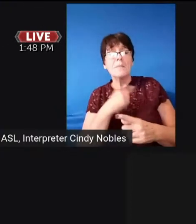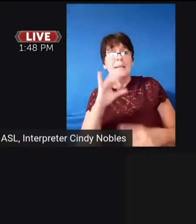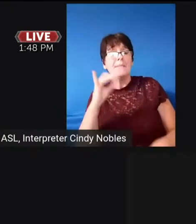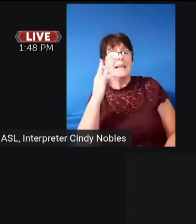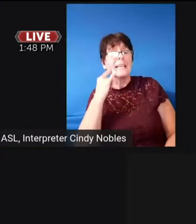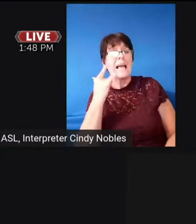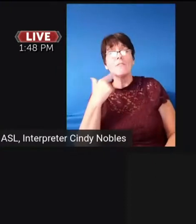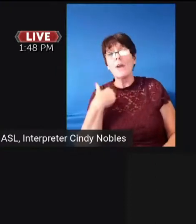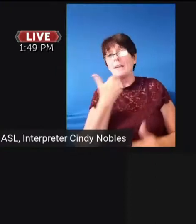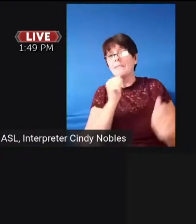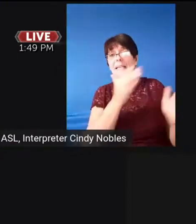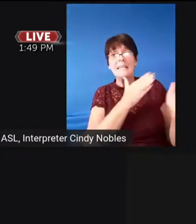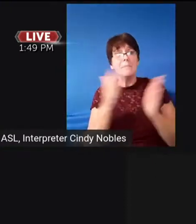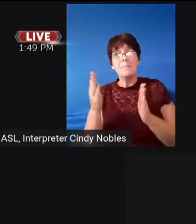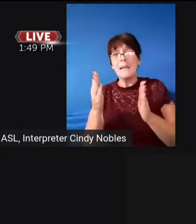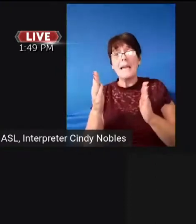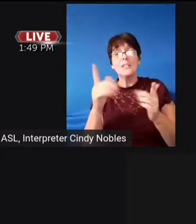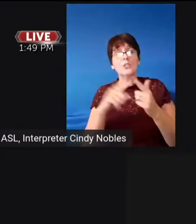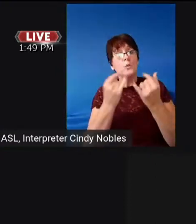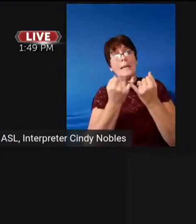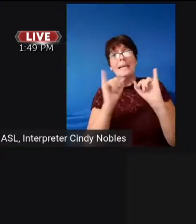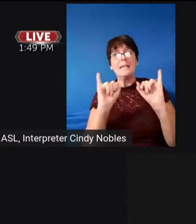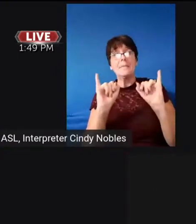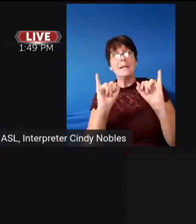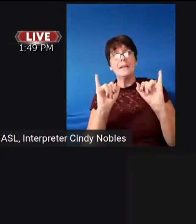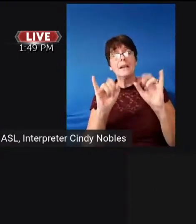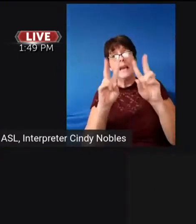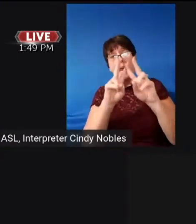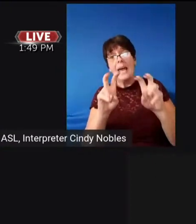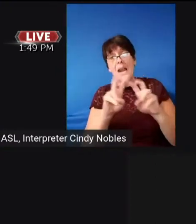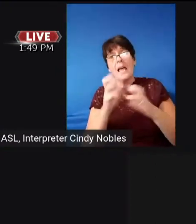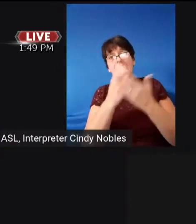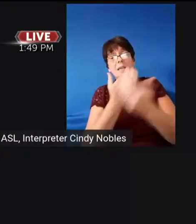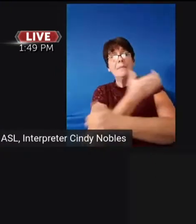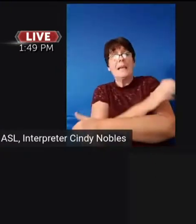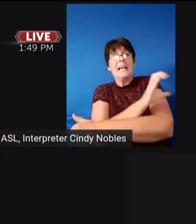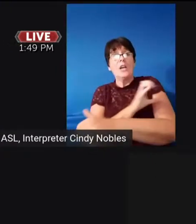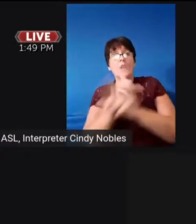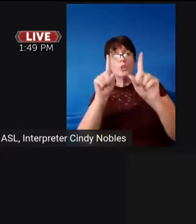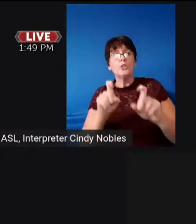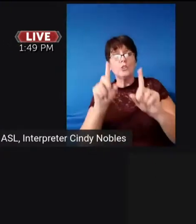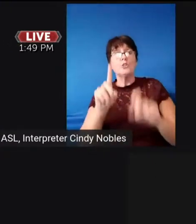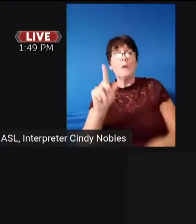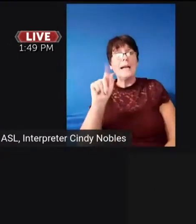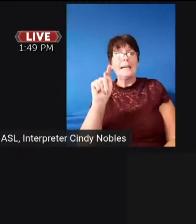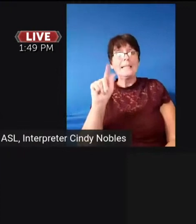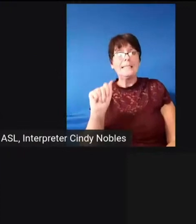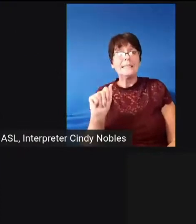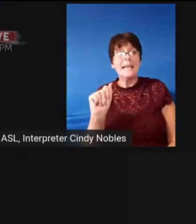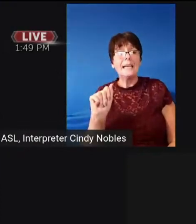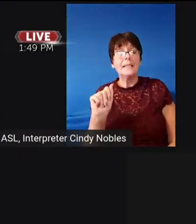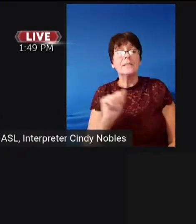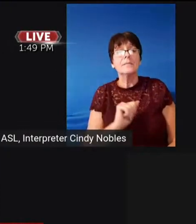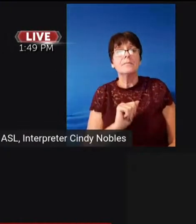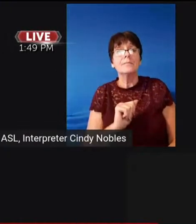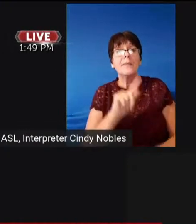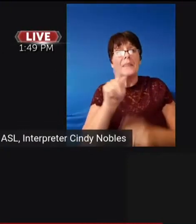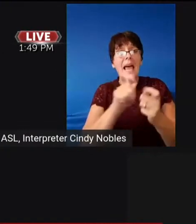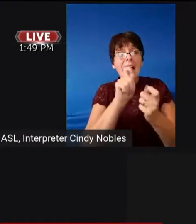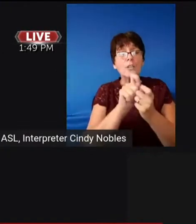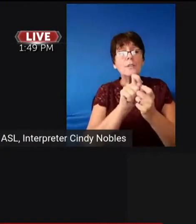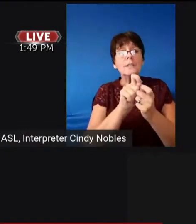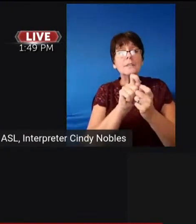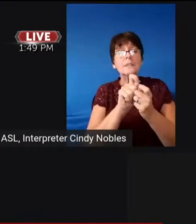has any plans to independently analyze some of the clinical trial data, the the efficacy and safety data before